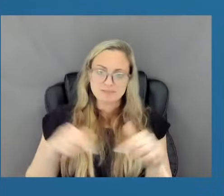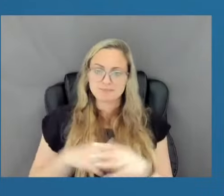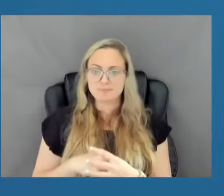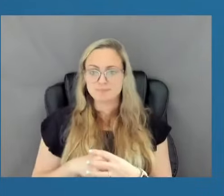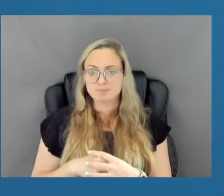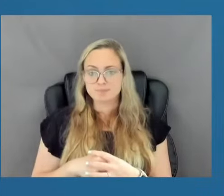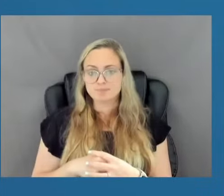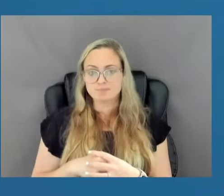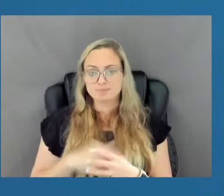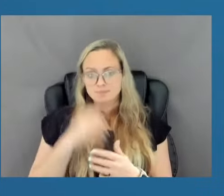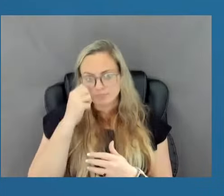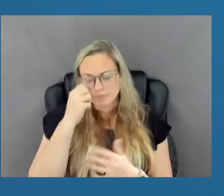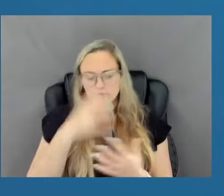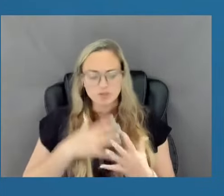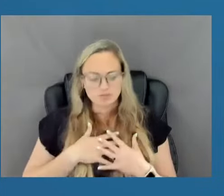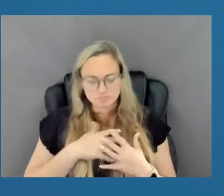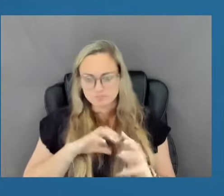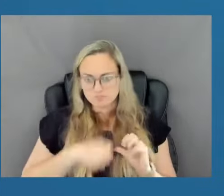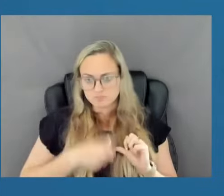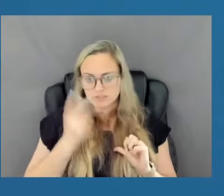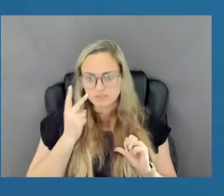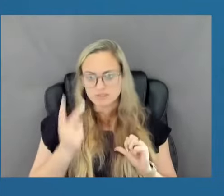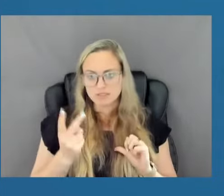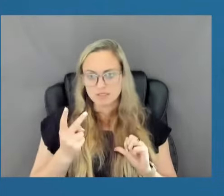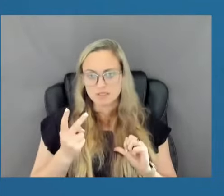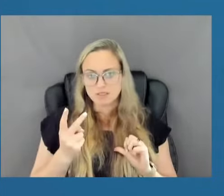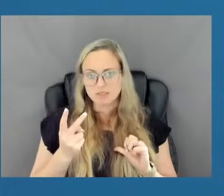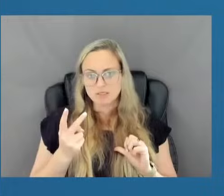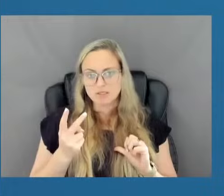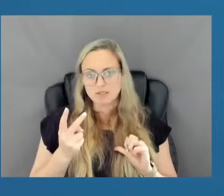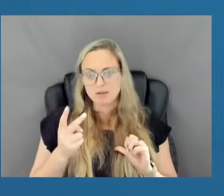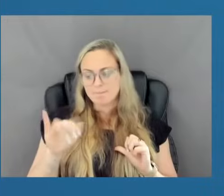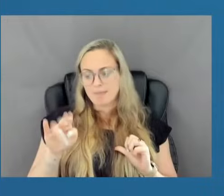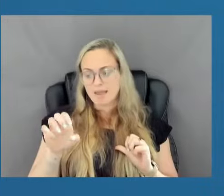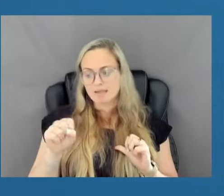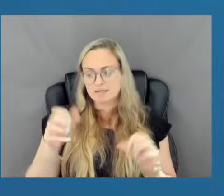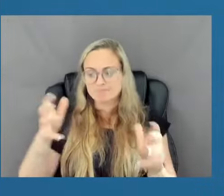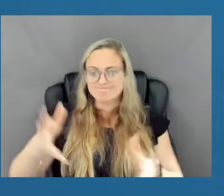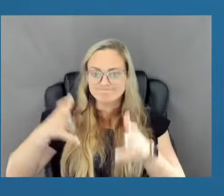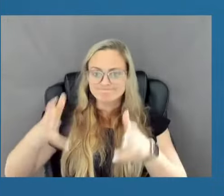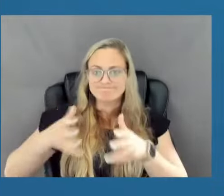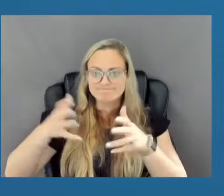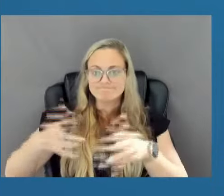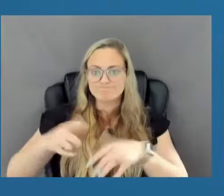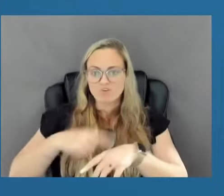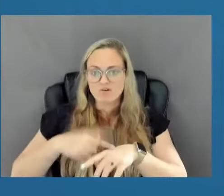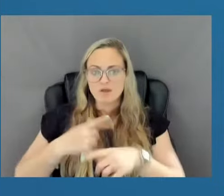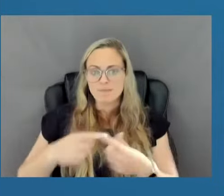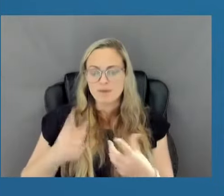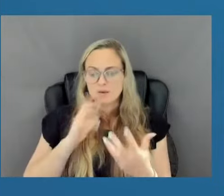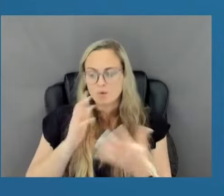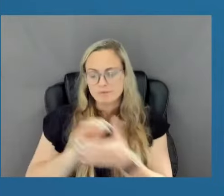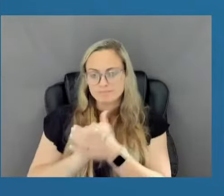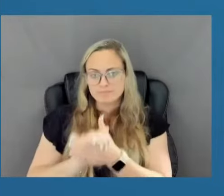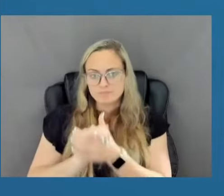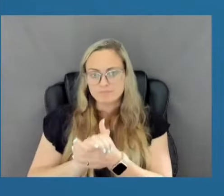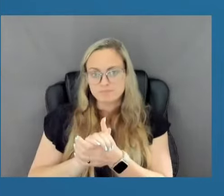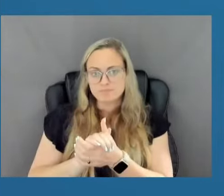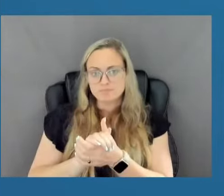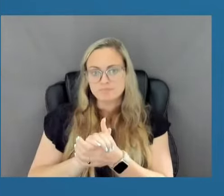it was heartbreaking to see the establishment of Maddie's sit there for so long. And I want to congratulate Chef Nikki